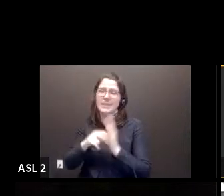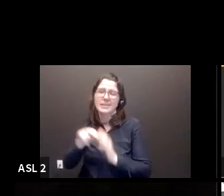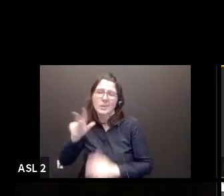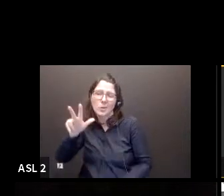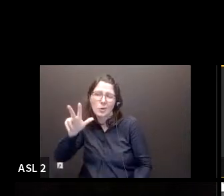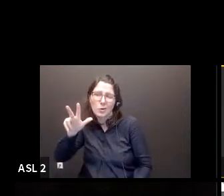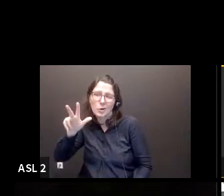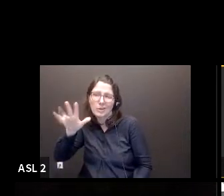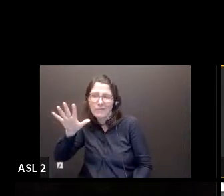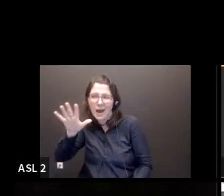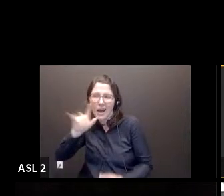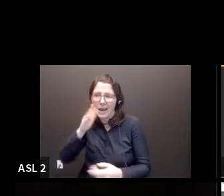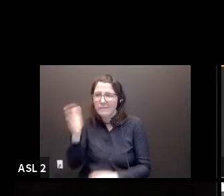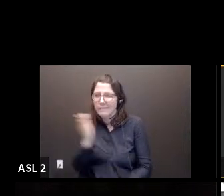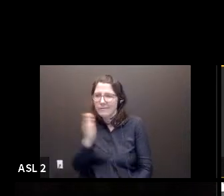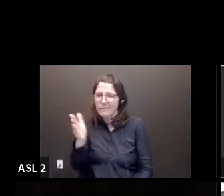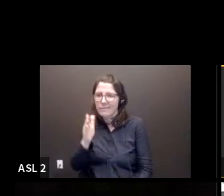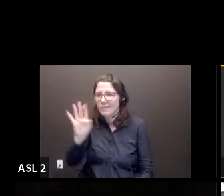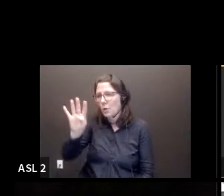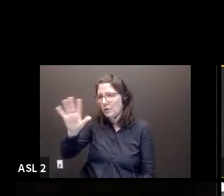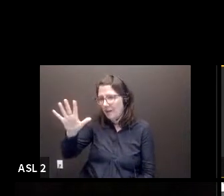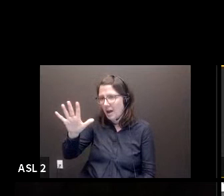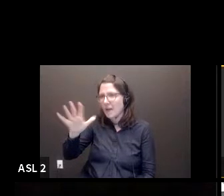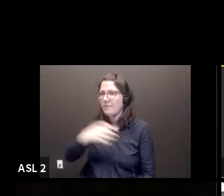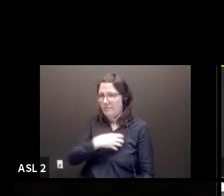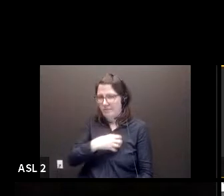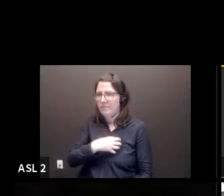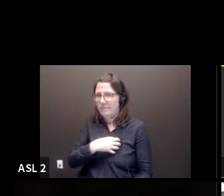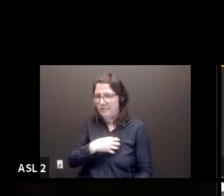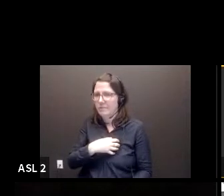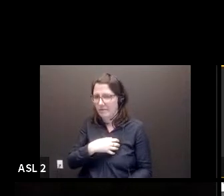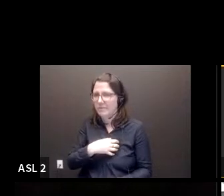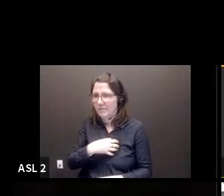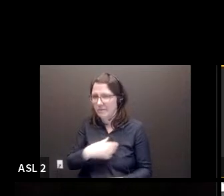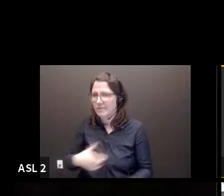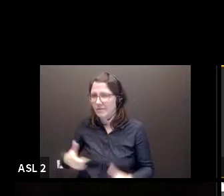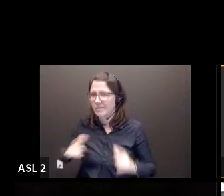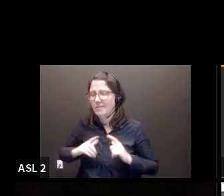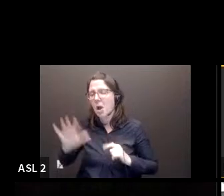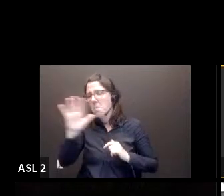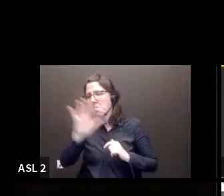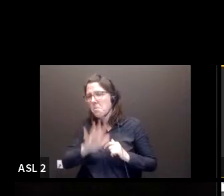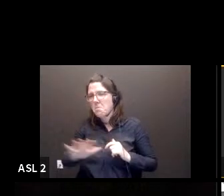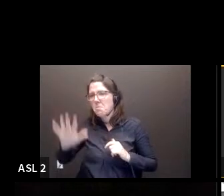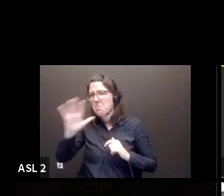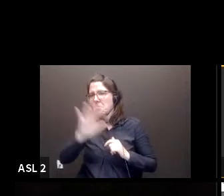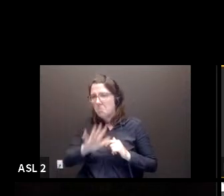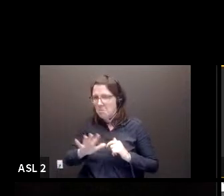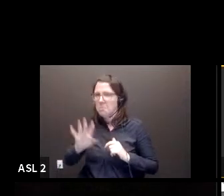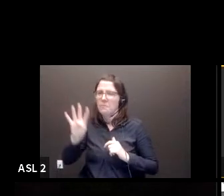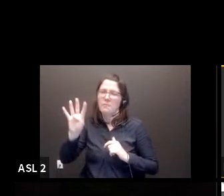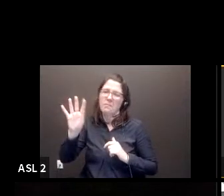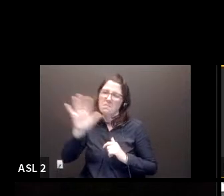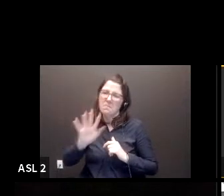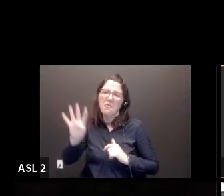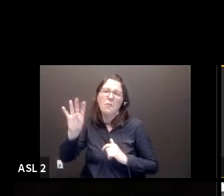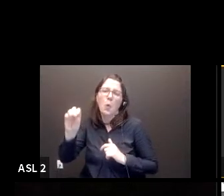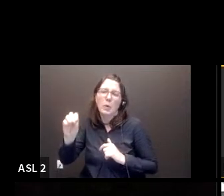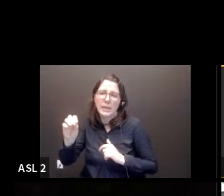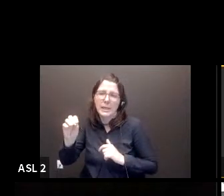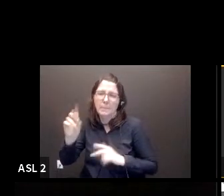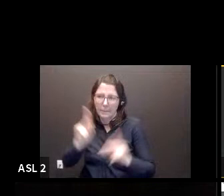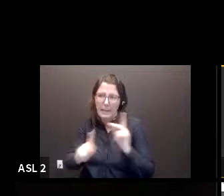members so we usually start we try and plan around that 40 member attrition on a year beyond that we